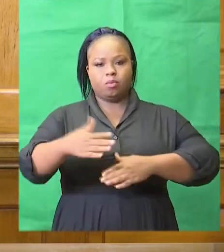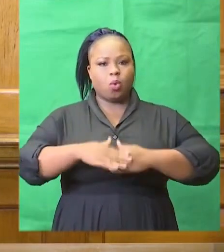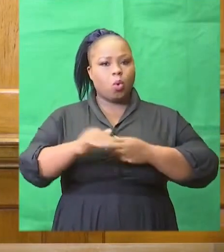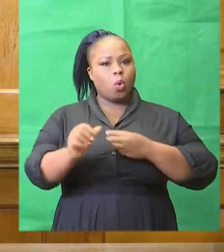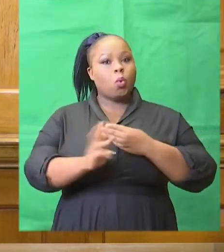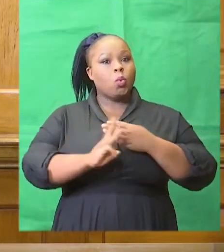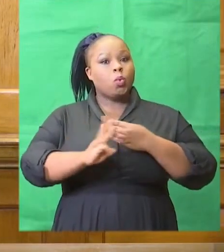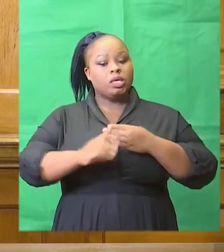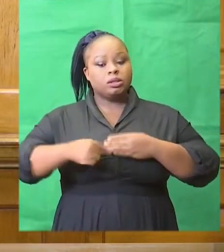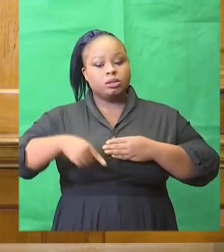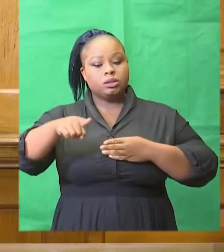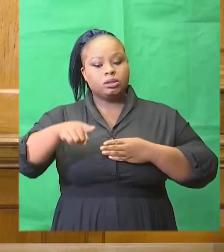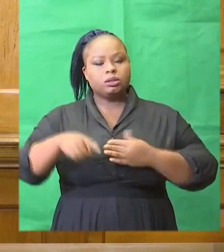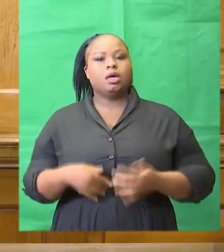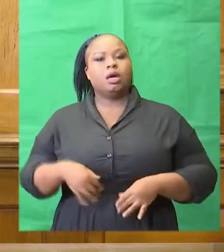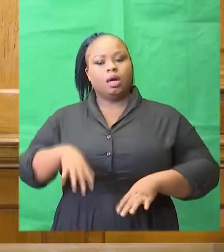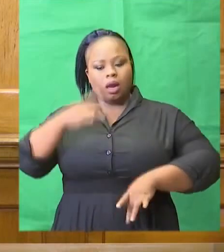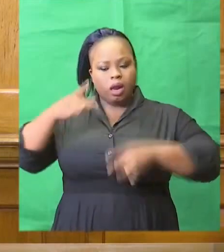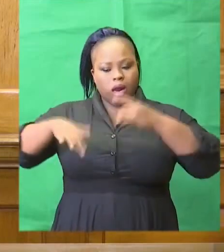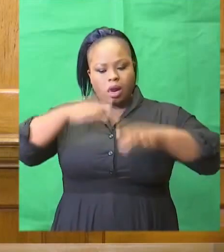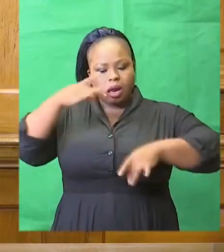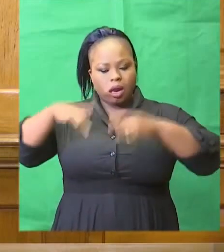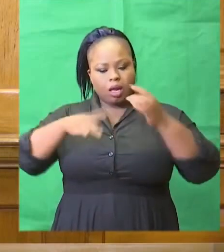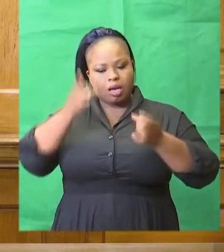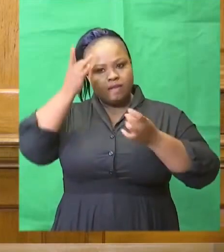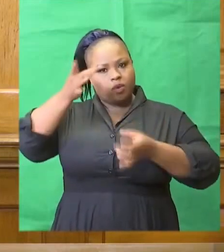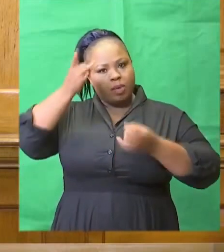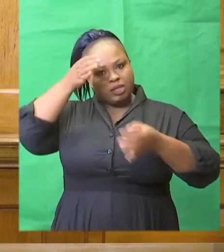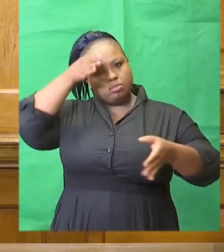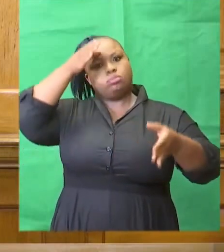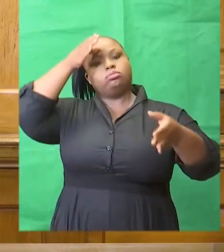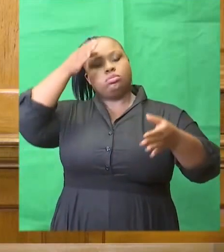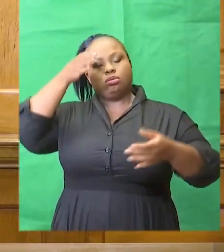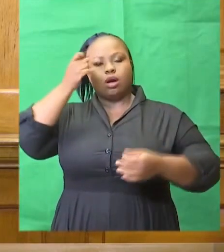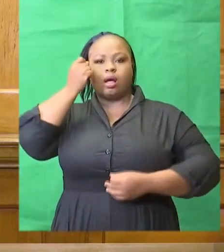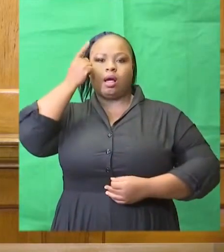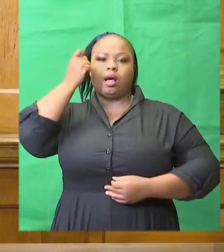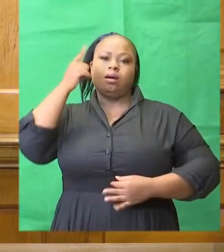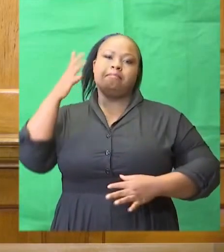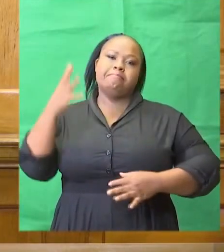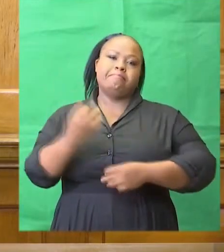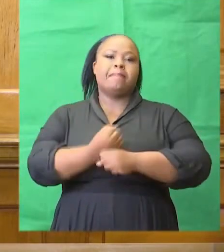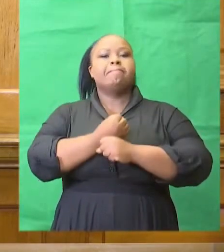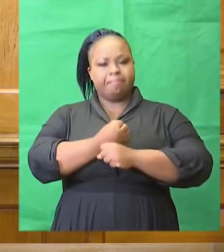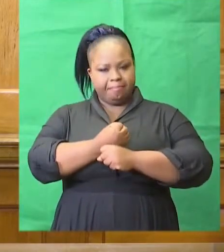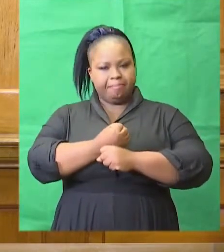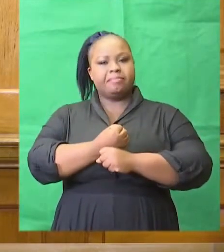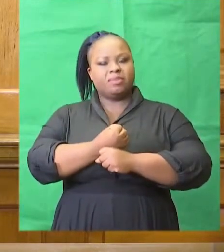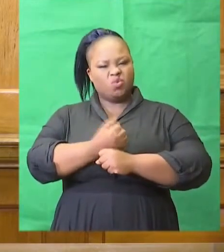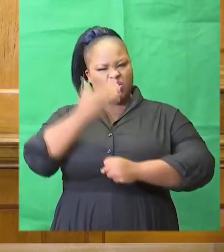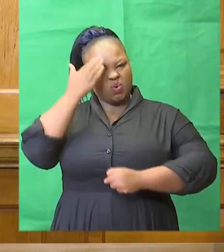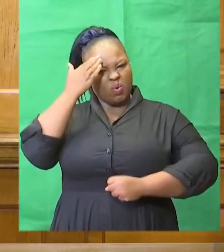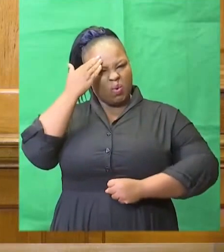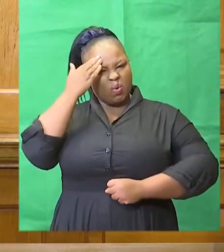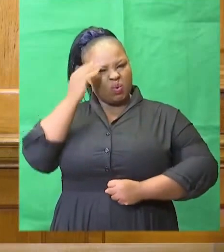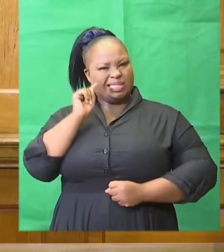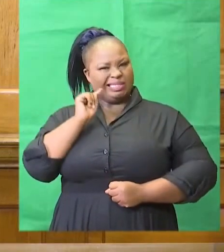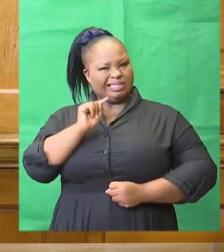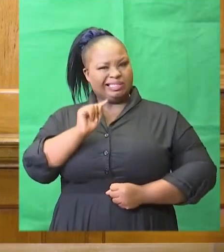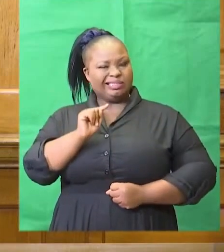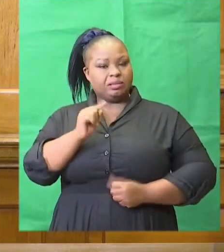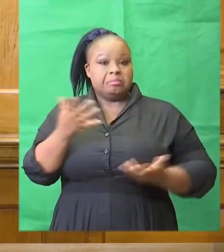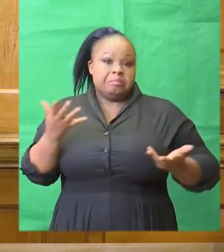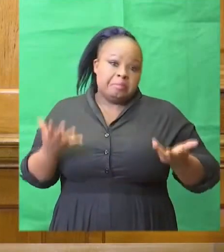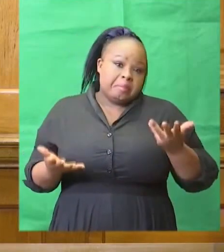data becomes available, we will have a better understanding of,